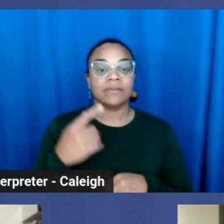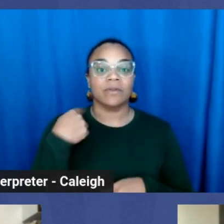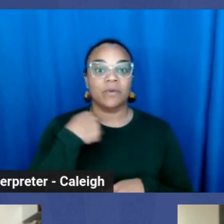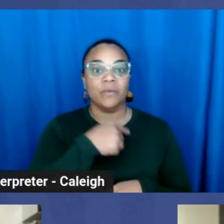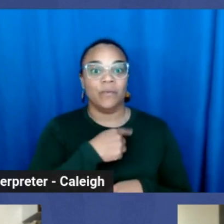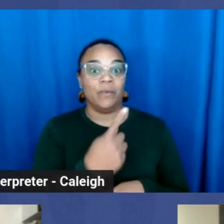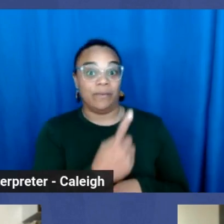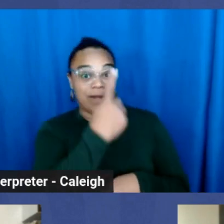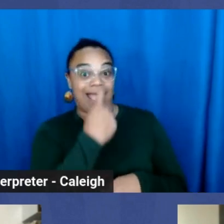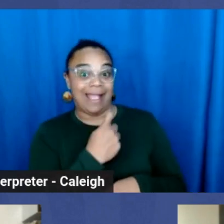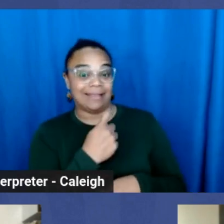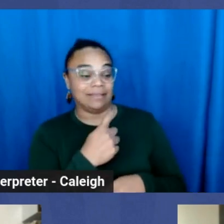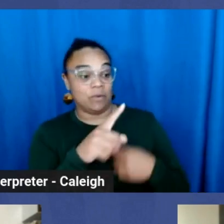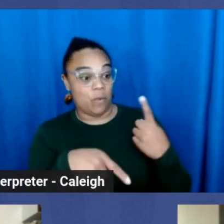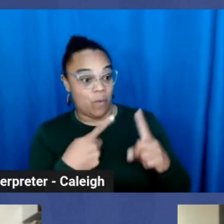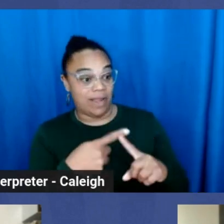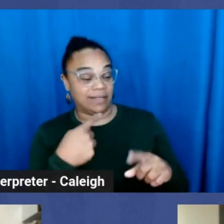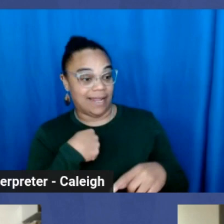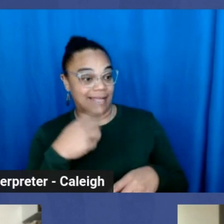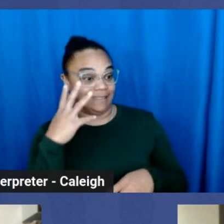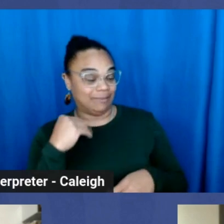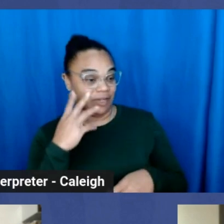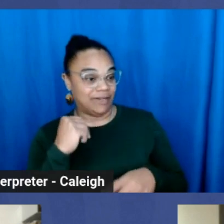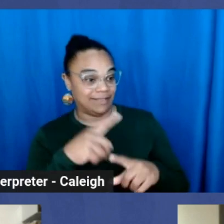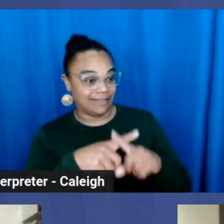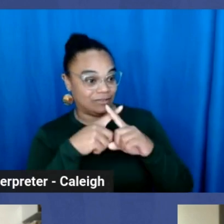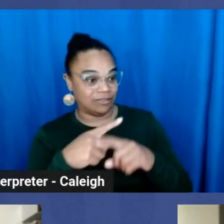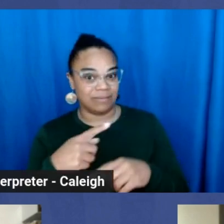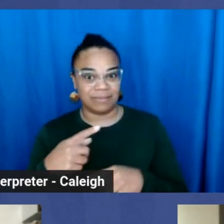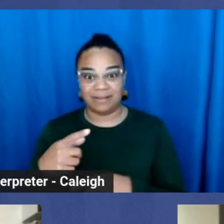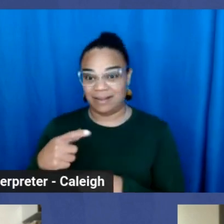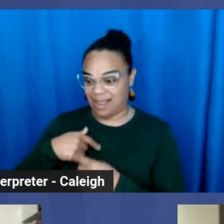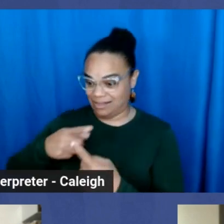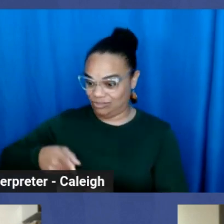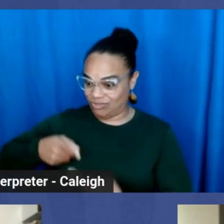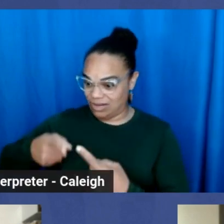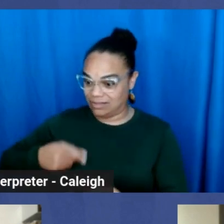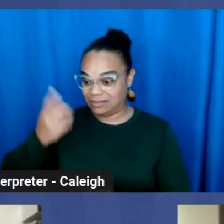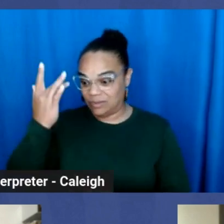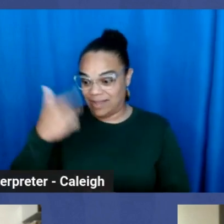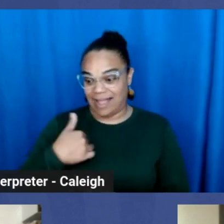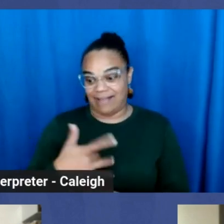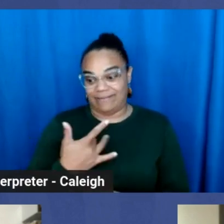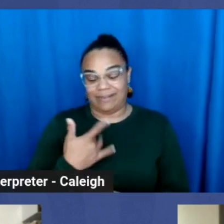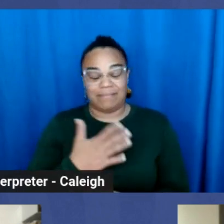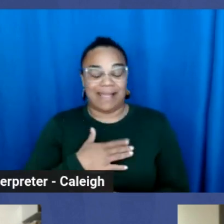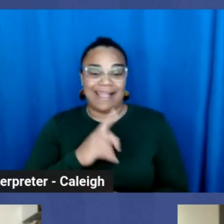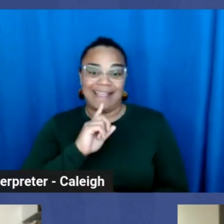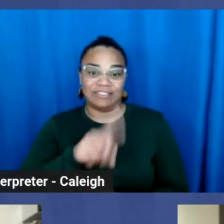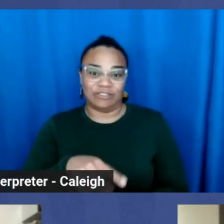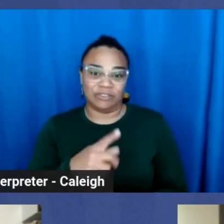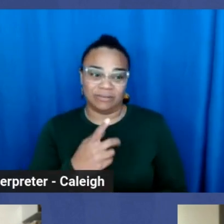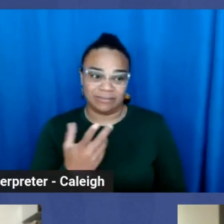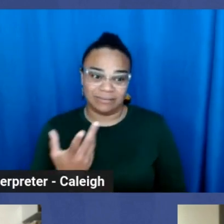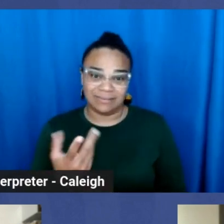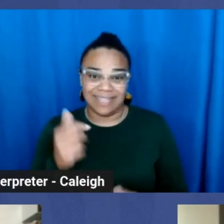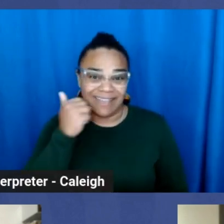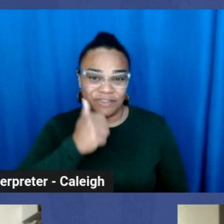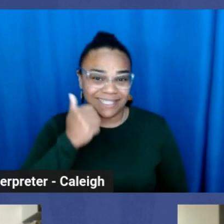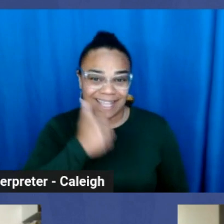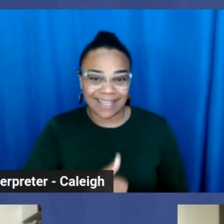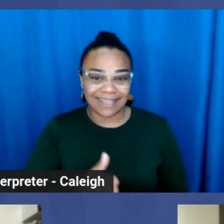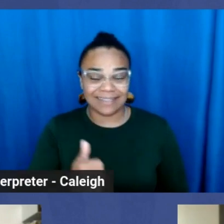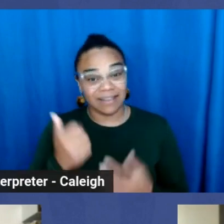we experienced it, I struggled for my answer not to be every day. And it's unfortunate to say that, but that's